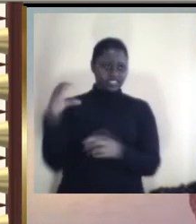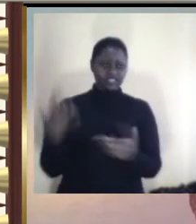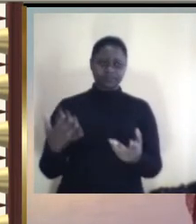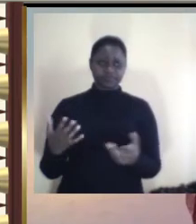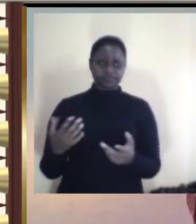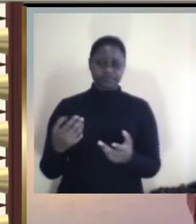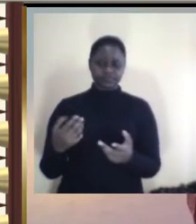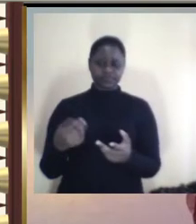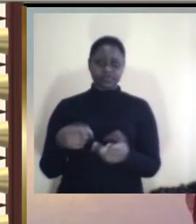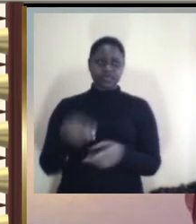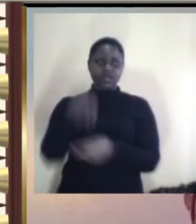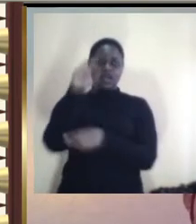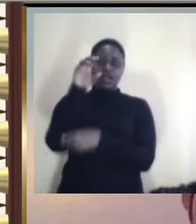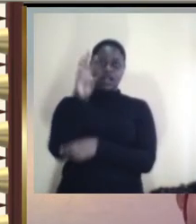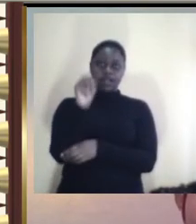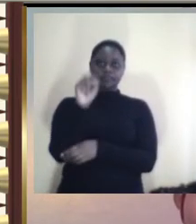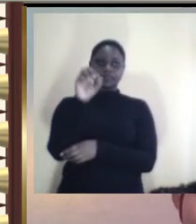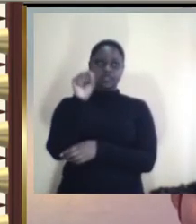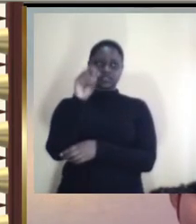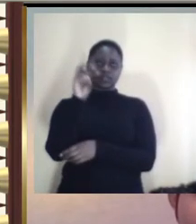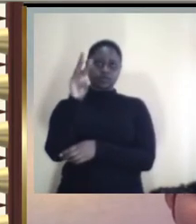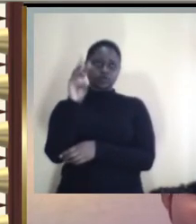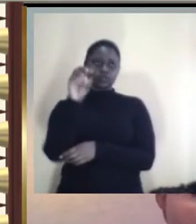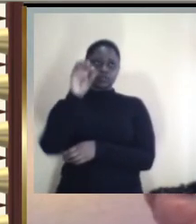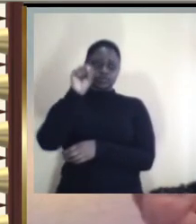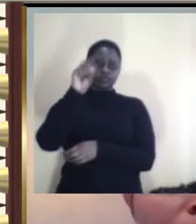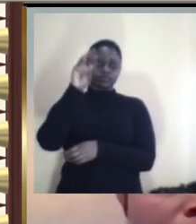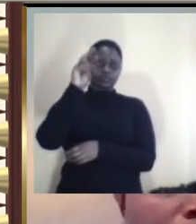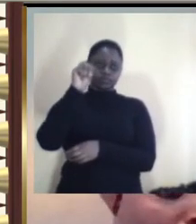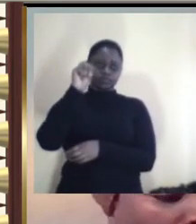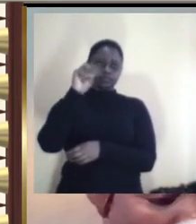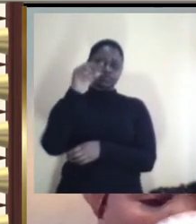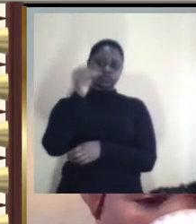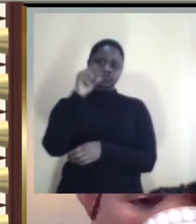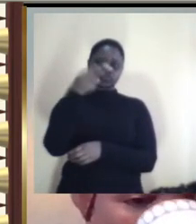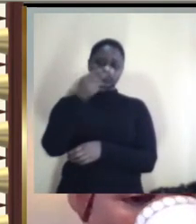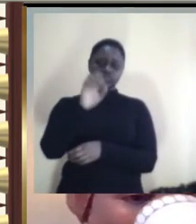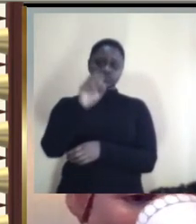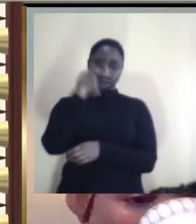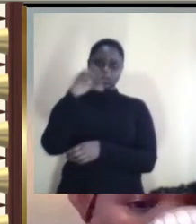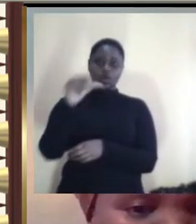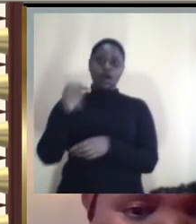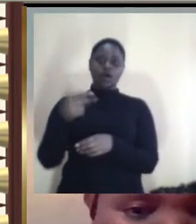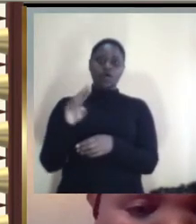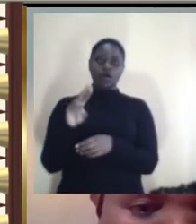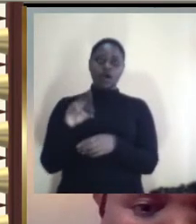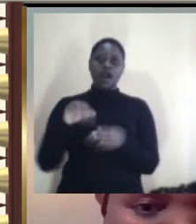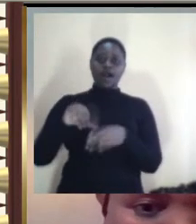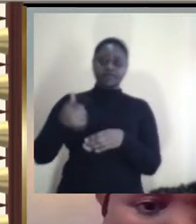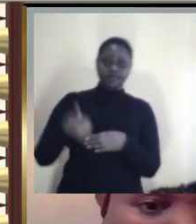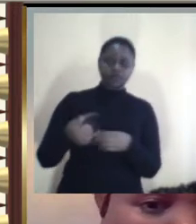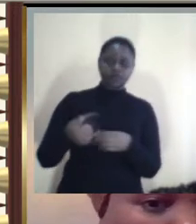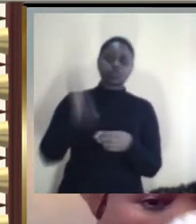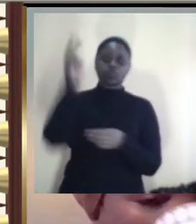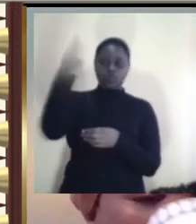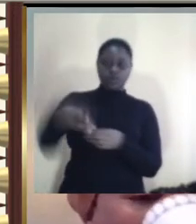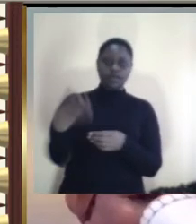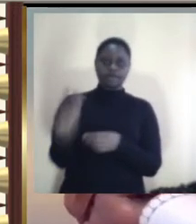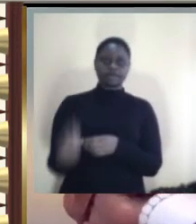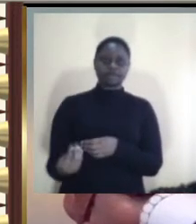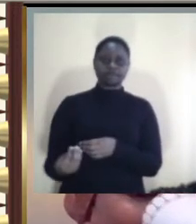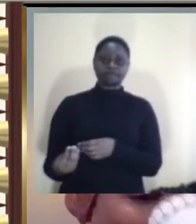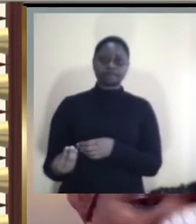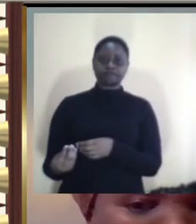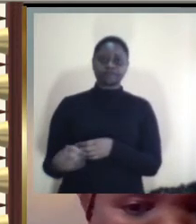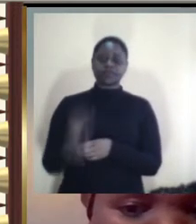Honorable S.W. Mshengu, to speak for 12 minutes. After Honorable Mshengu, we will have